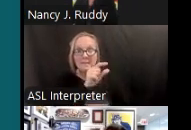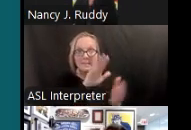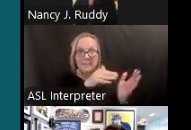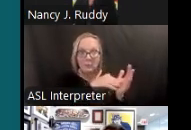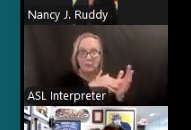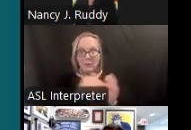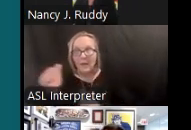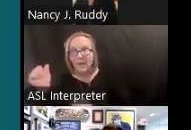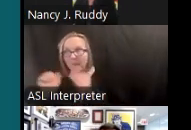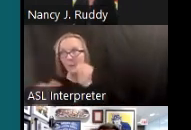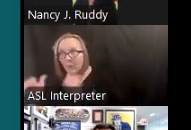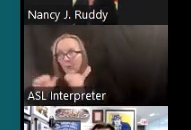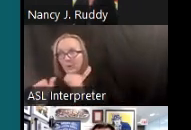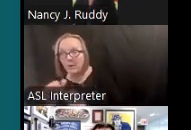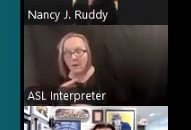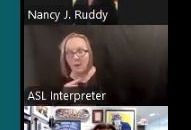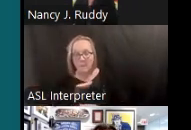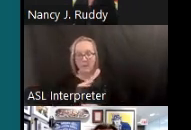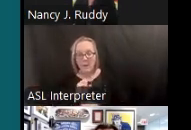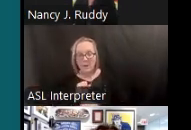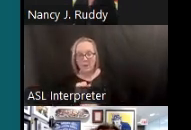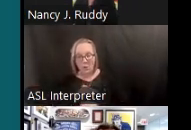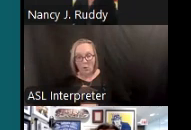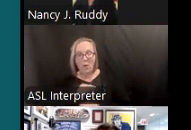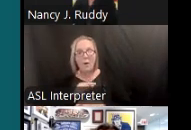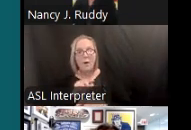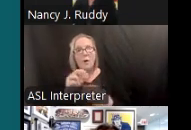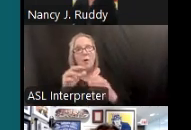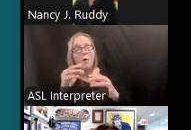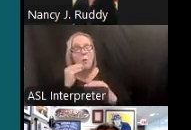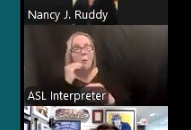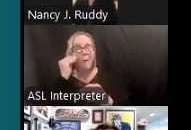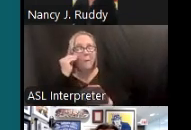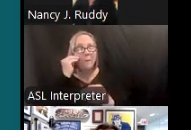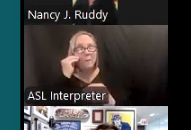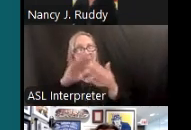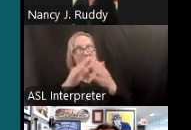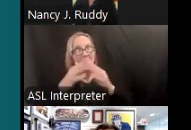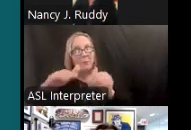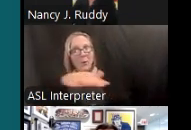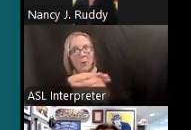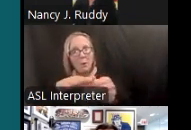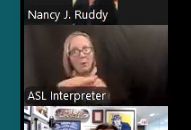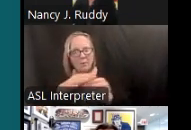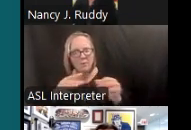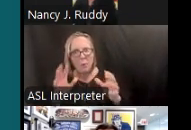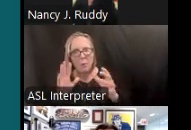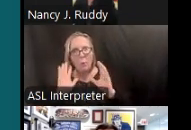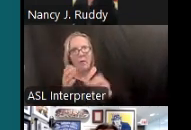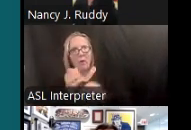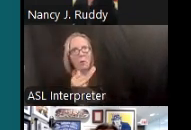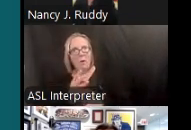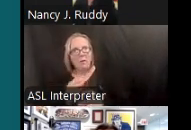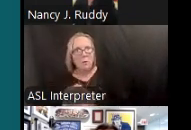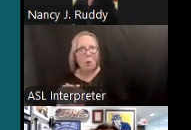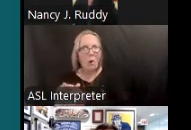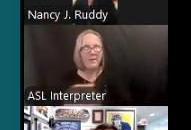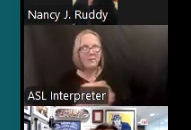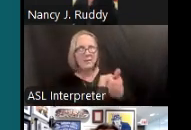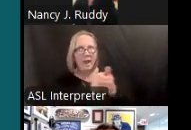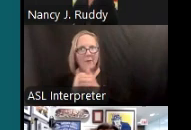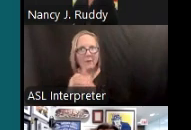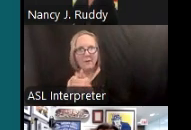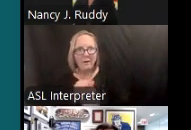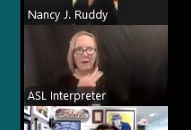District, Madison Square Garden, existing residential neighborhoods, and outdoor neighborhood amenities such as Hudson Yards